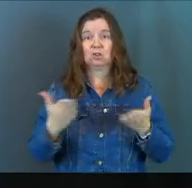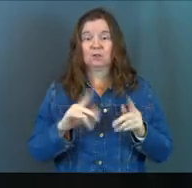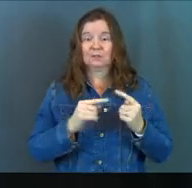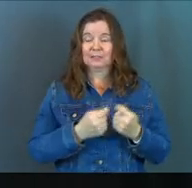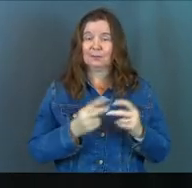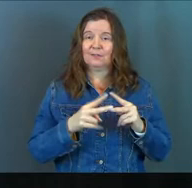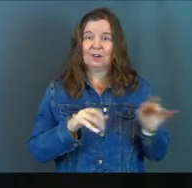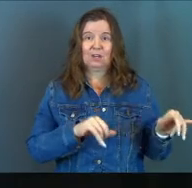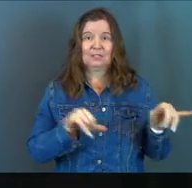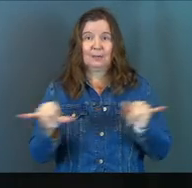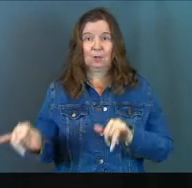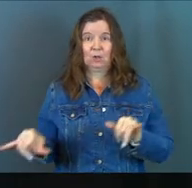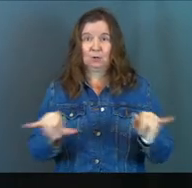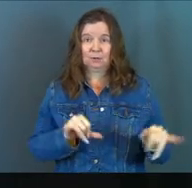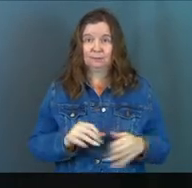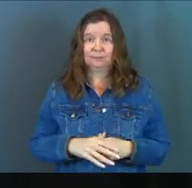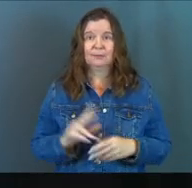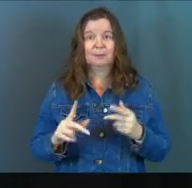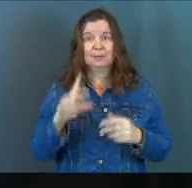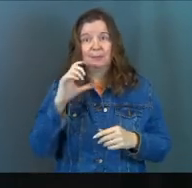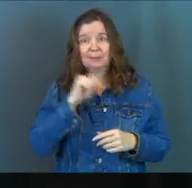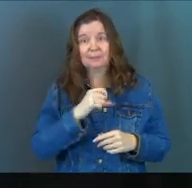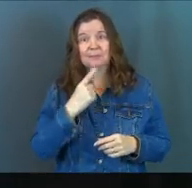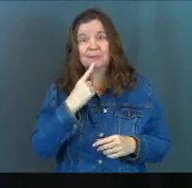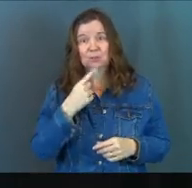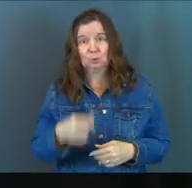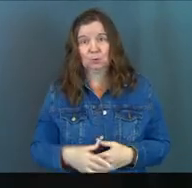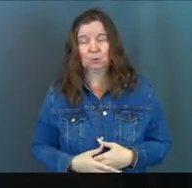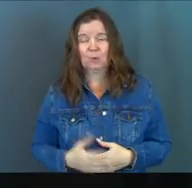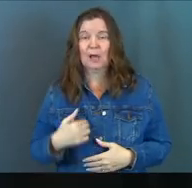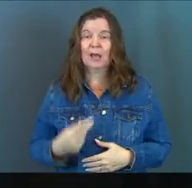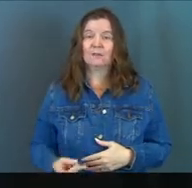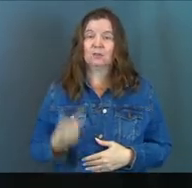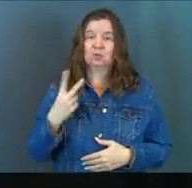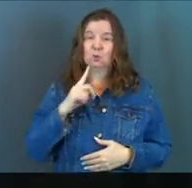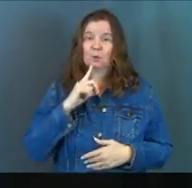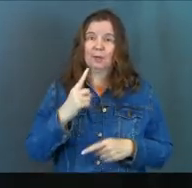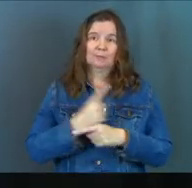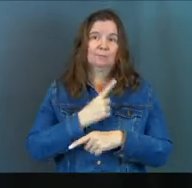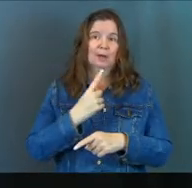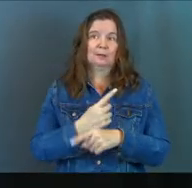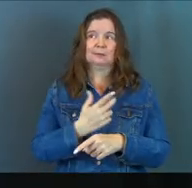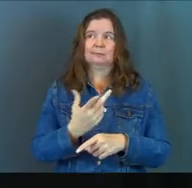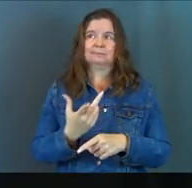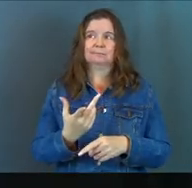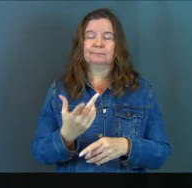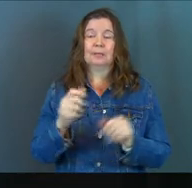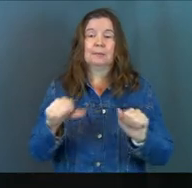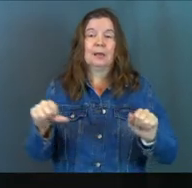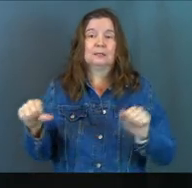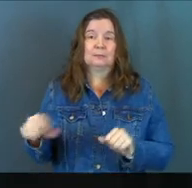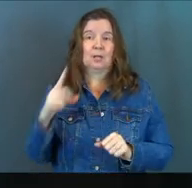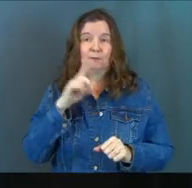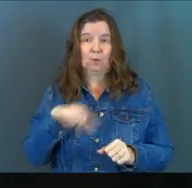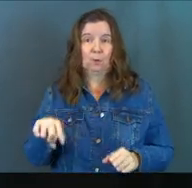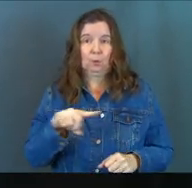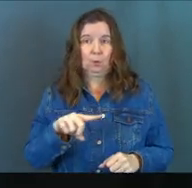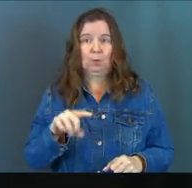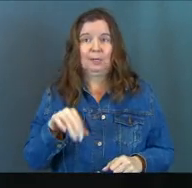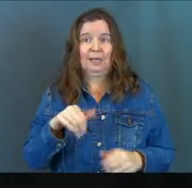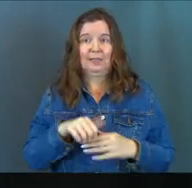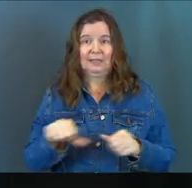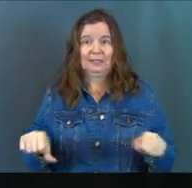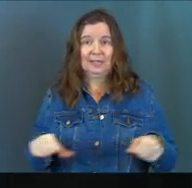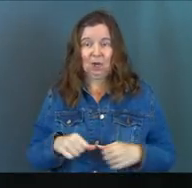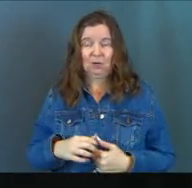it's very, very similar. People miss you. I've got two real practical possibilities for you in